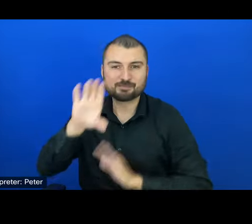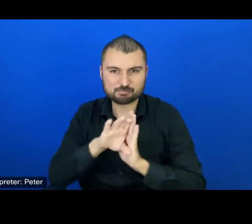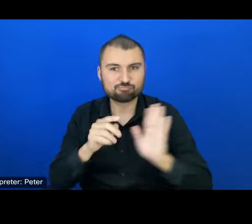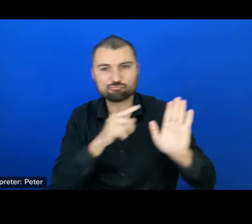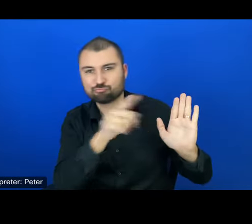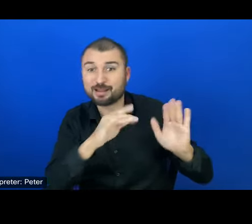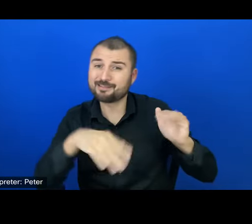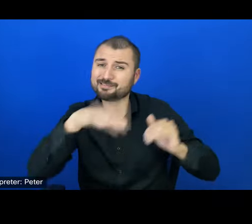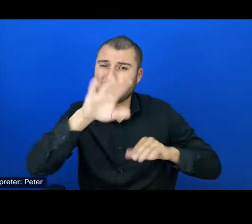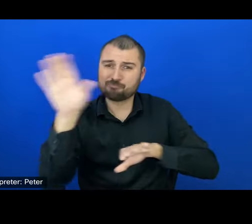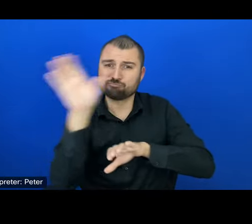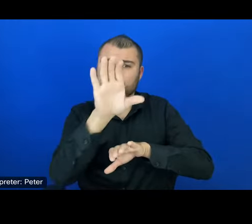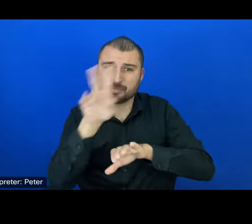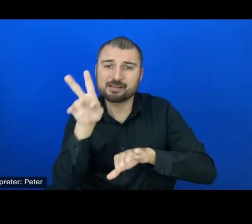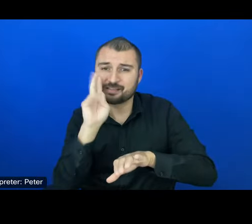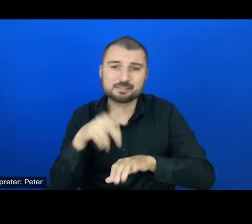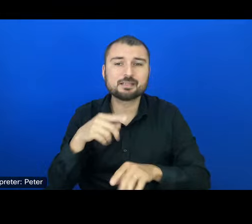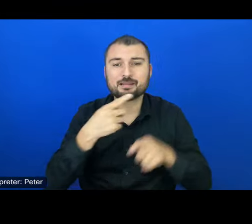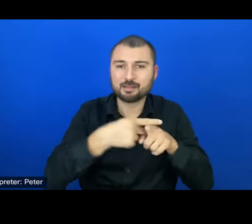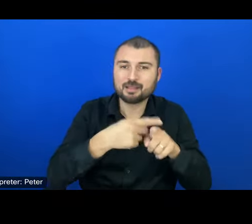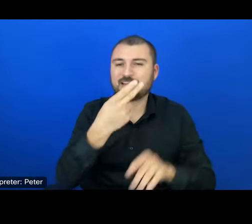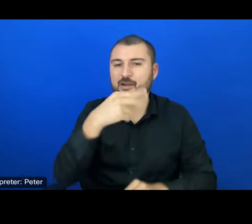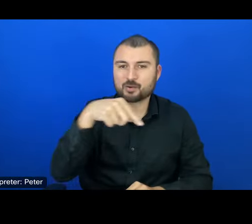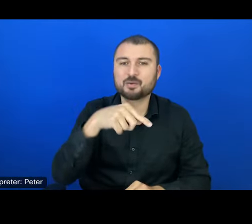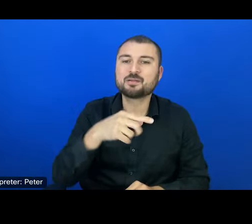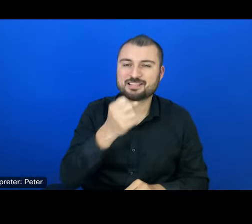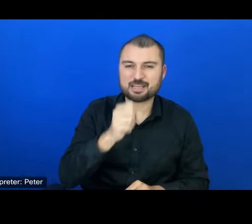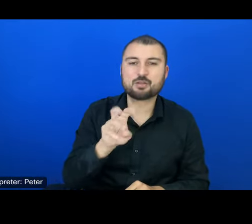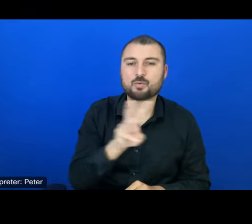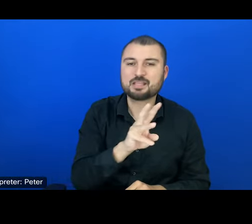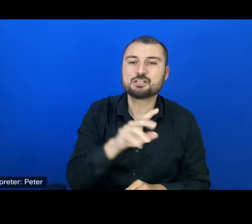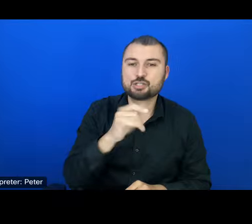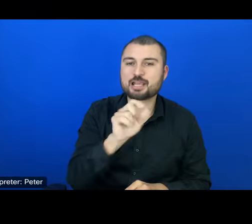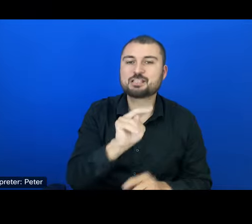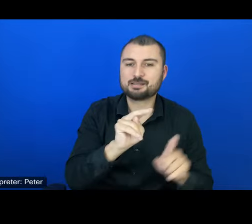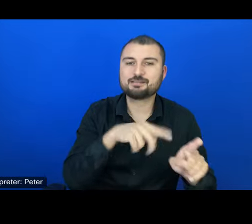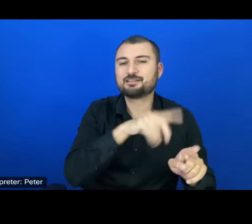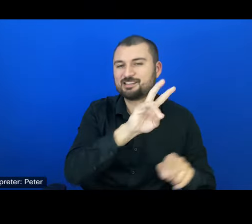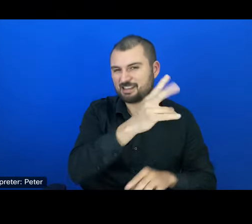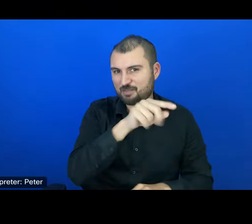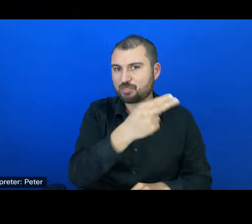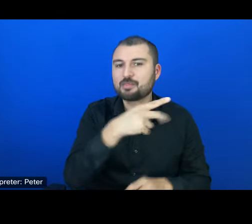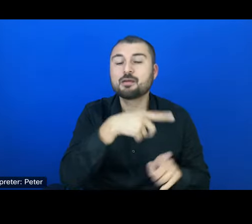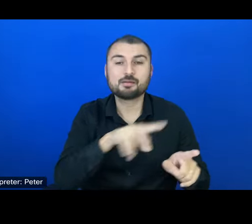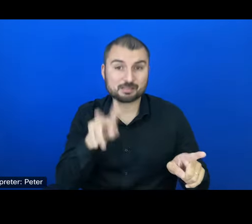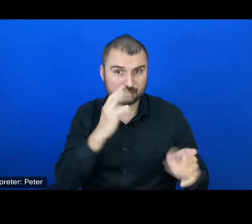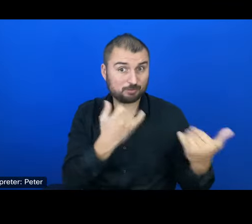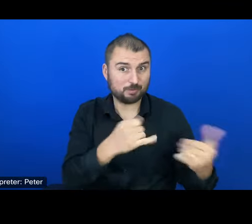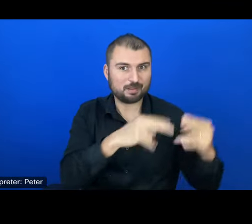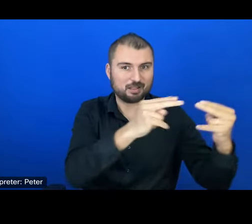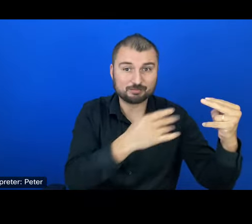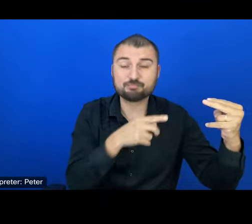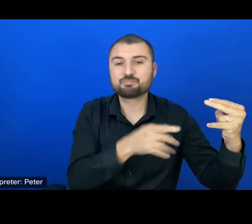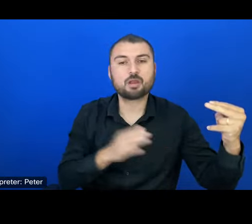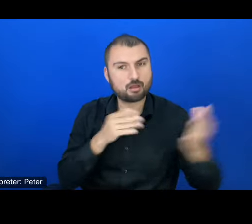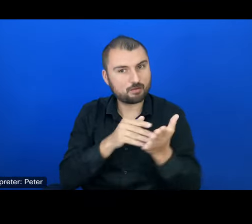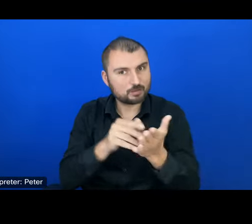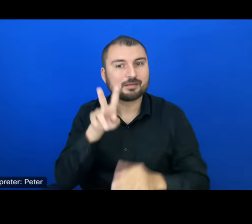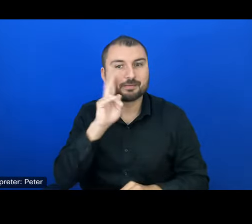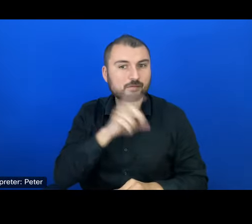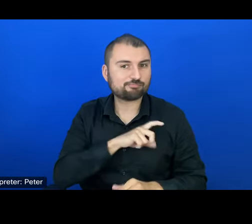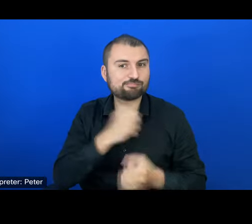is the general headquarters at 7th and Southwest Jackson. That is both buildings. That's where we are currently located. And you'll see that often law enforcement vehicles